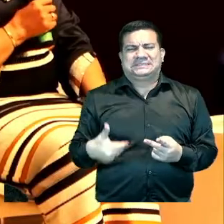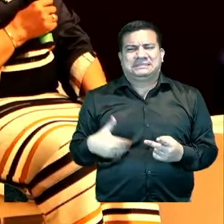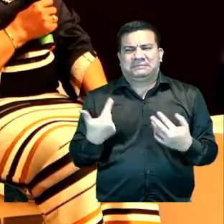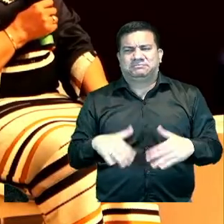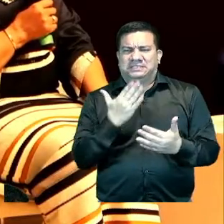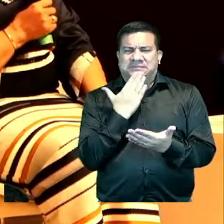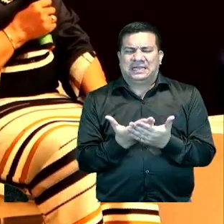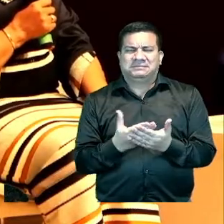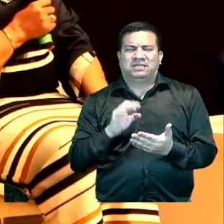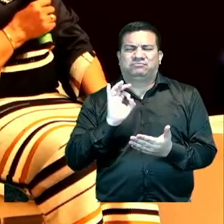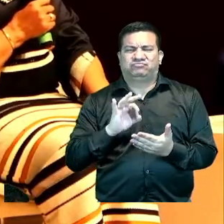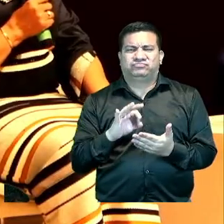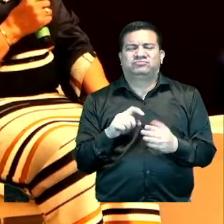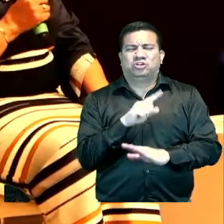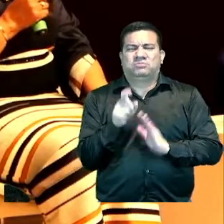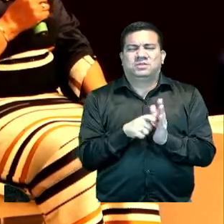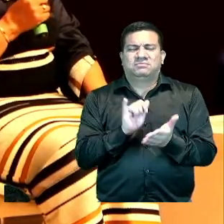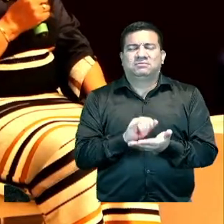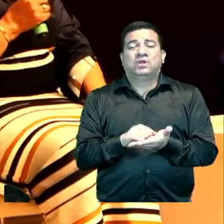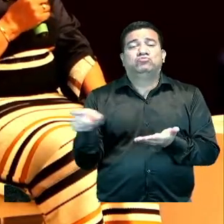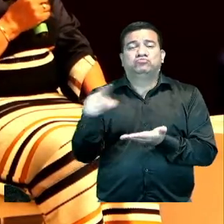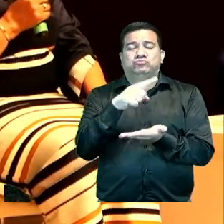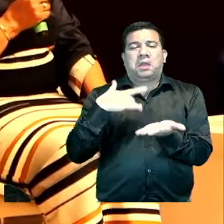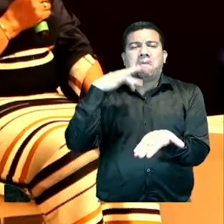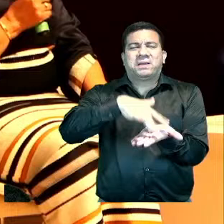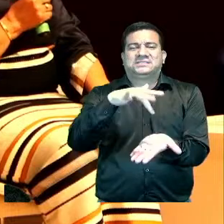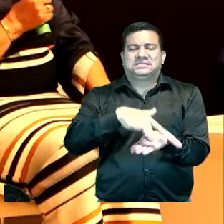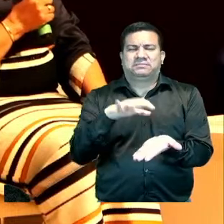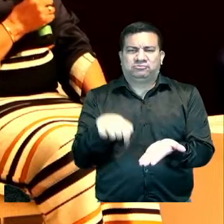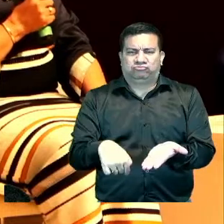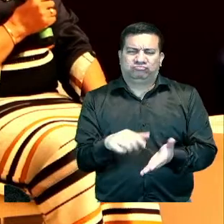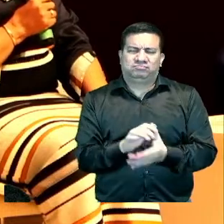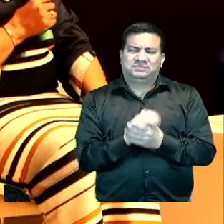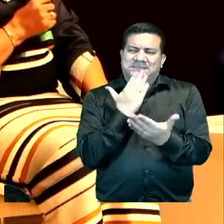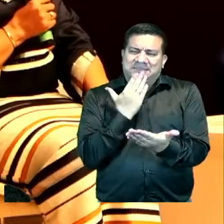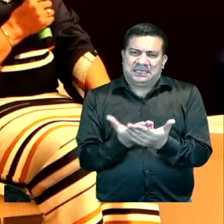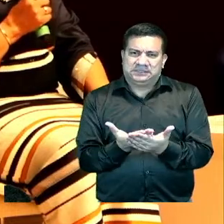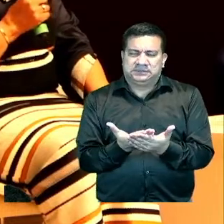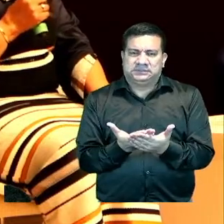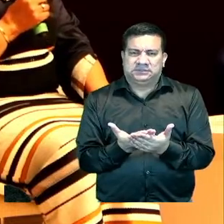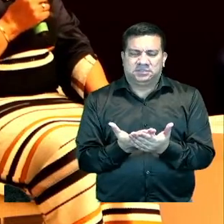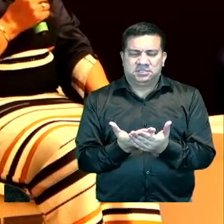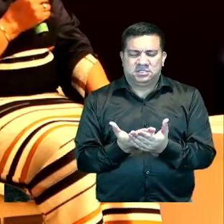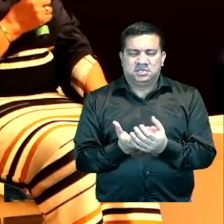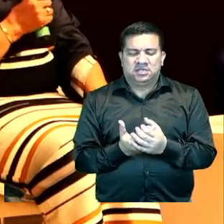and thank her for her invitation and for our participation here.